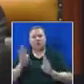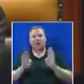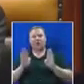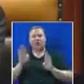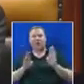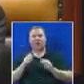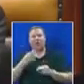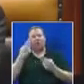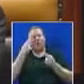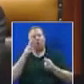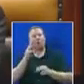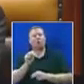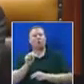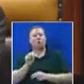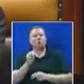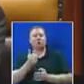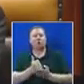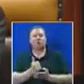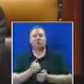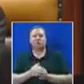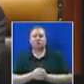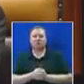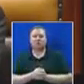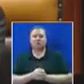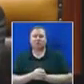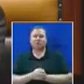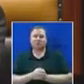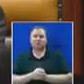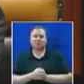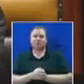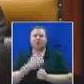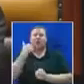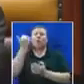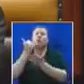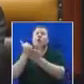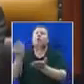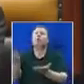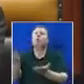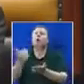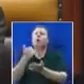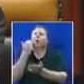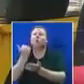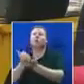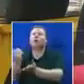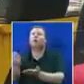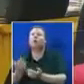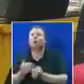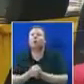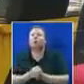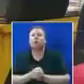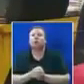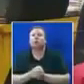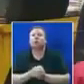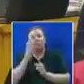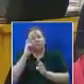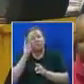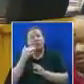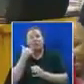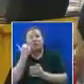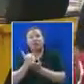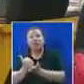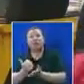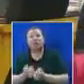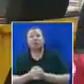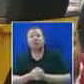Honorable Ndlozi, please sit down. Chair, with the greatest, I want to assist you. Can you please sit down? I want to assist you, Chair, respectfully. Please